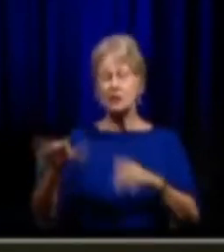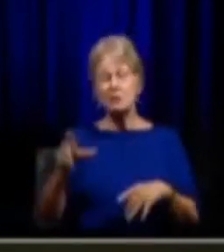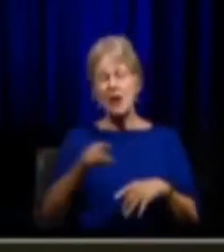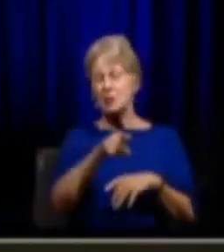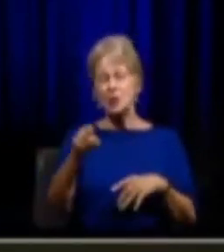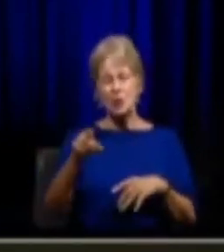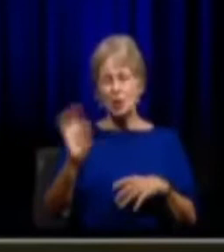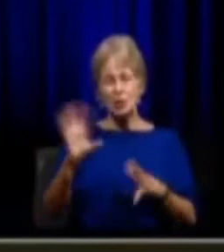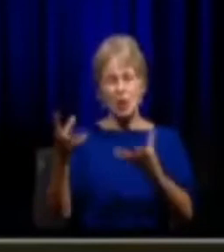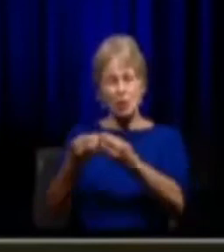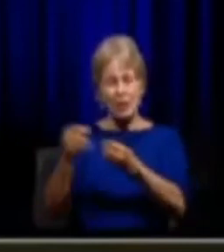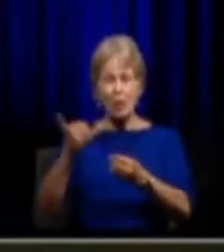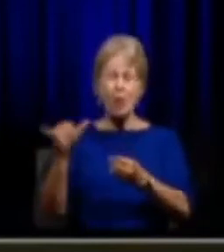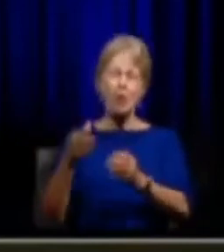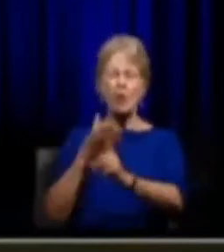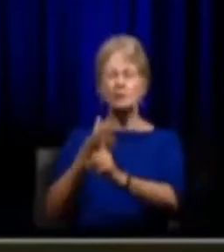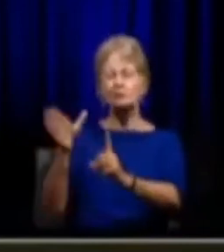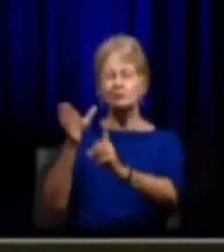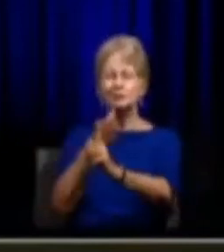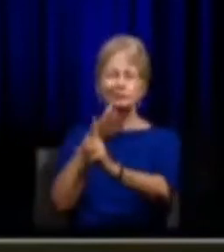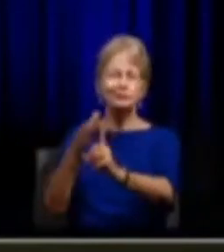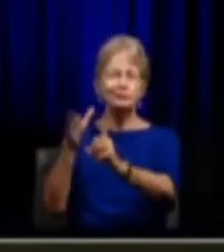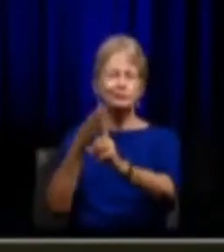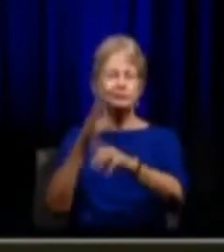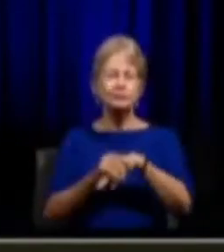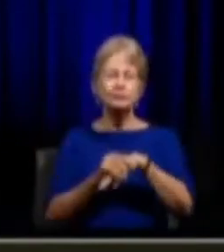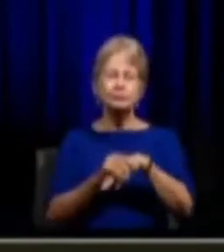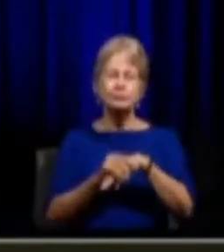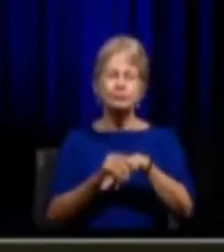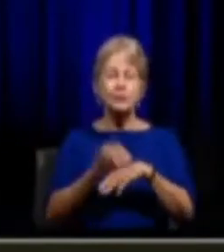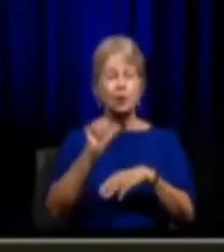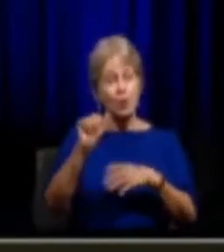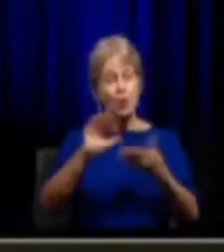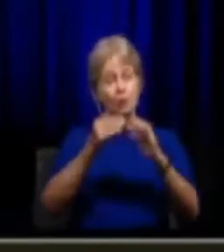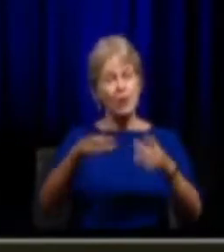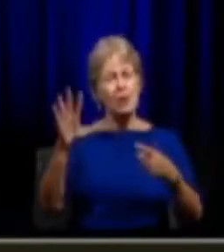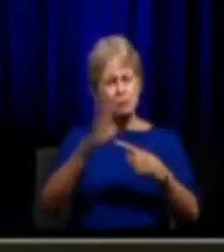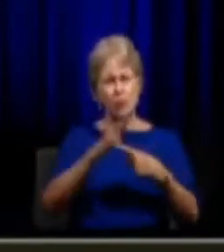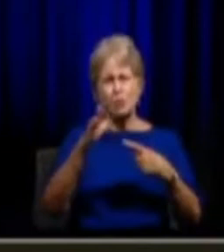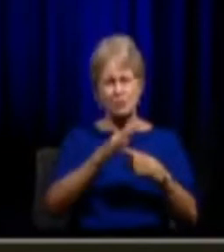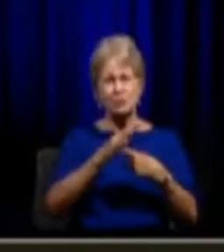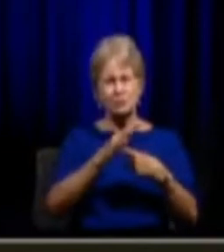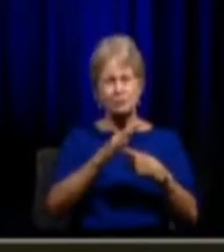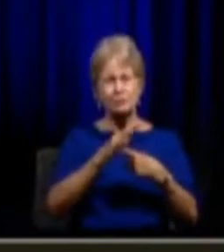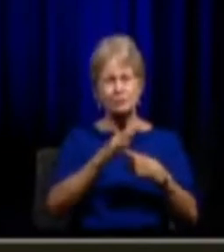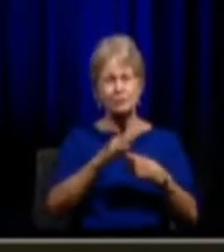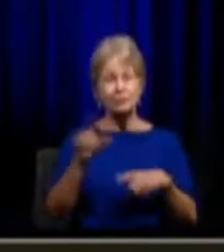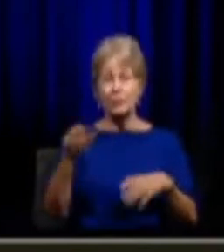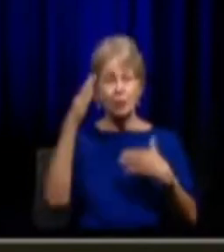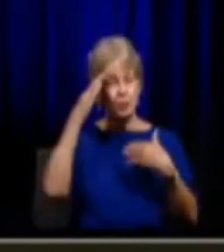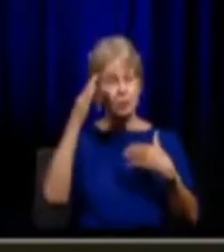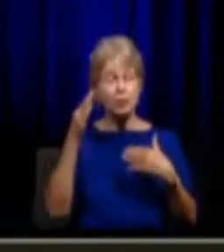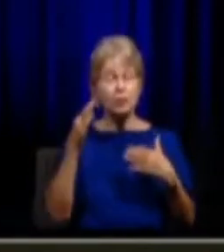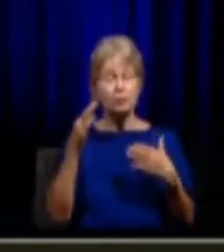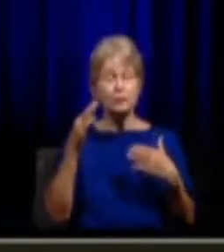drifting. Because your community matters. And whether you know it or not, you are influenced by them. So